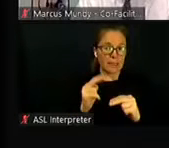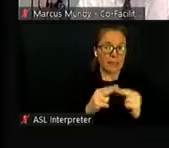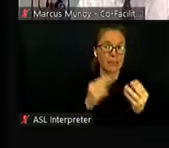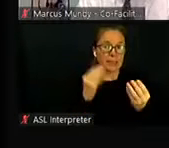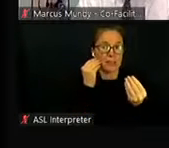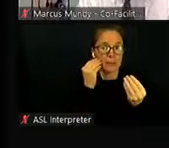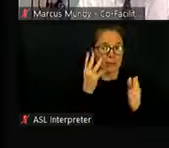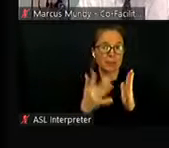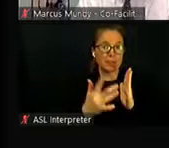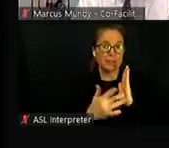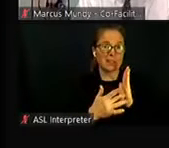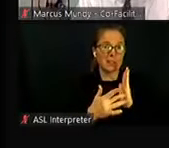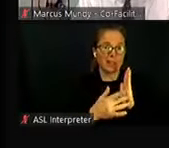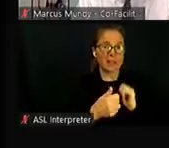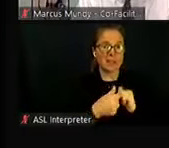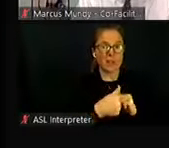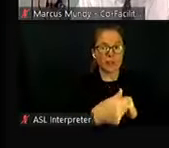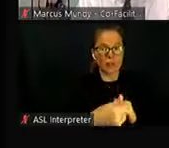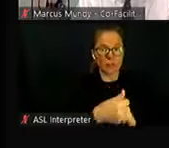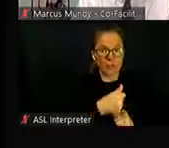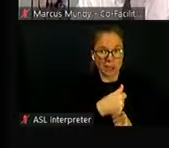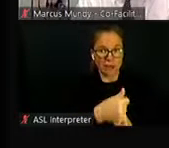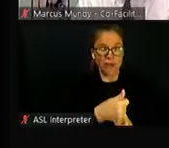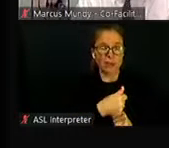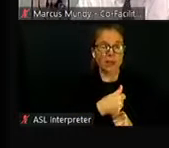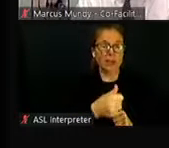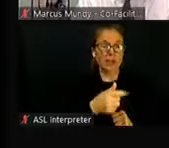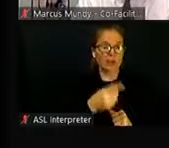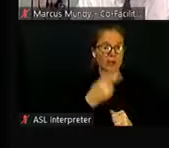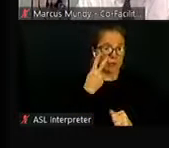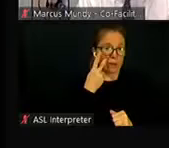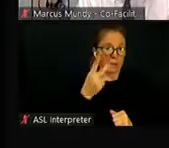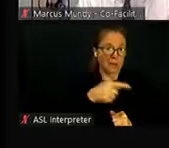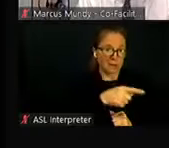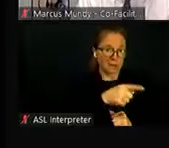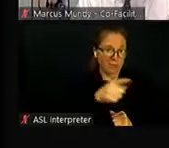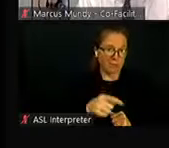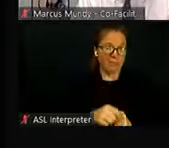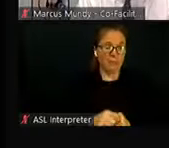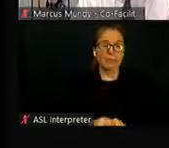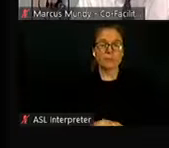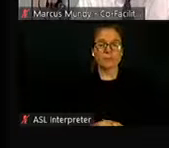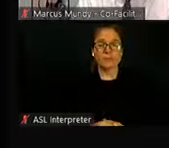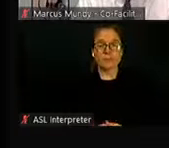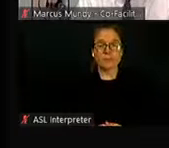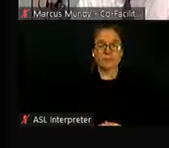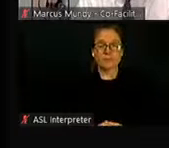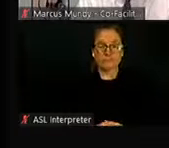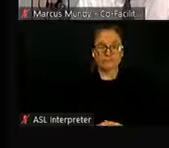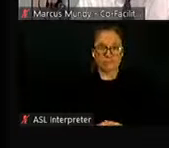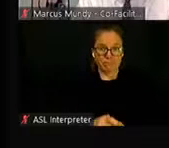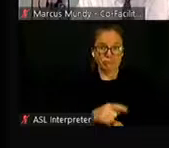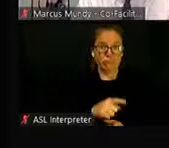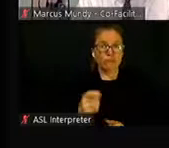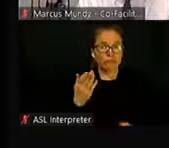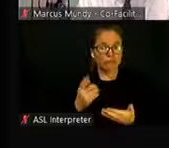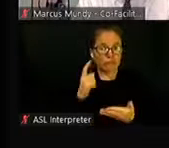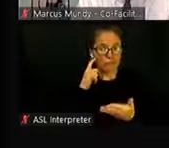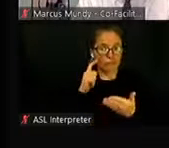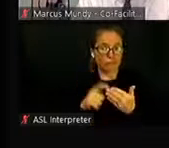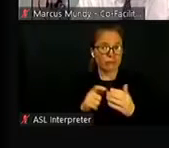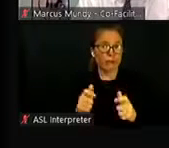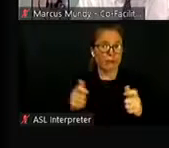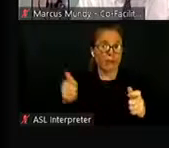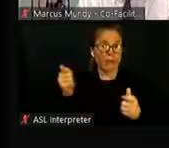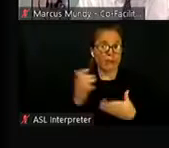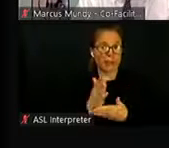technology, transportation, and you can see that those are the areas. And you'll probably notice that the largest portion